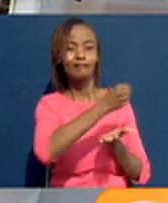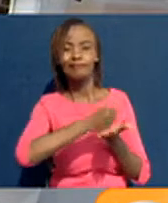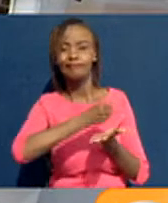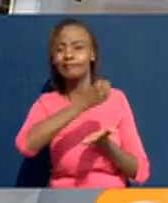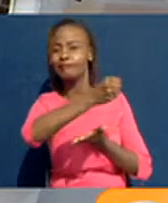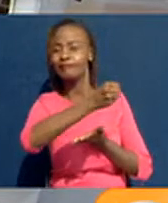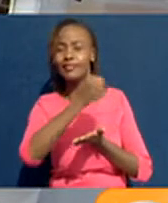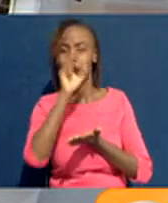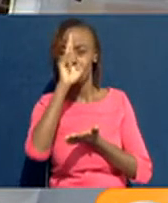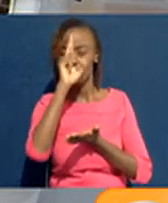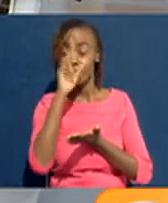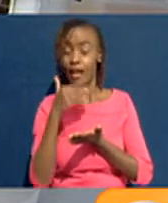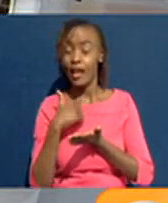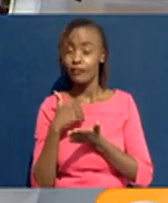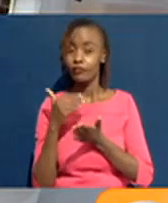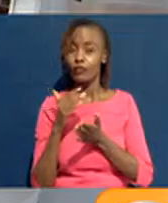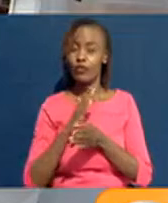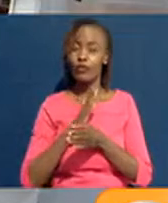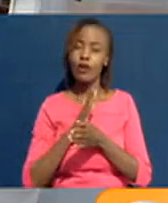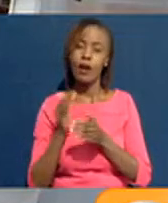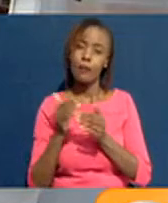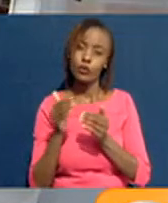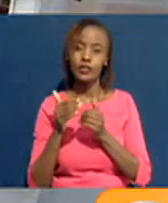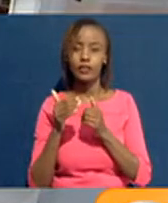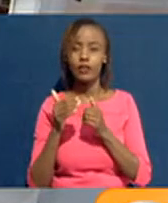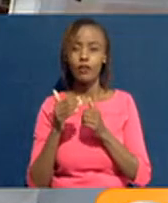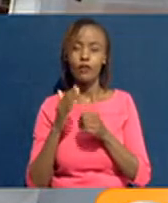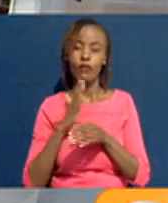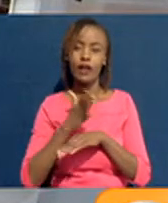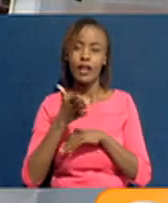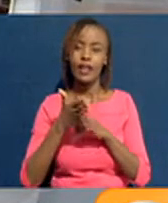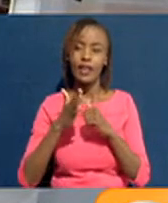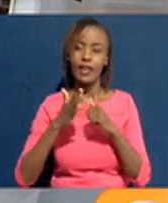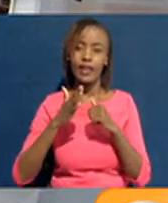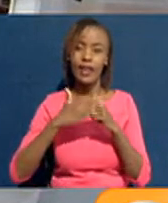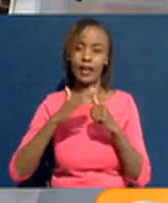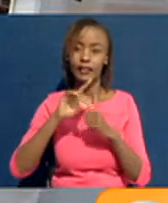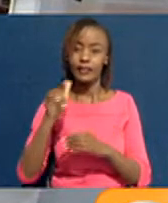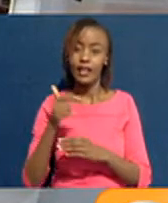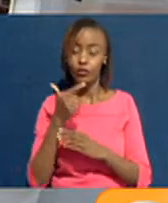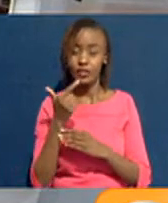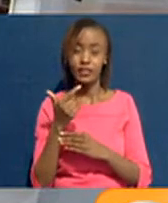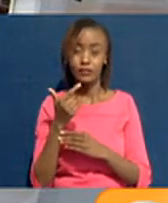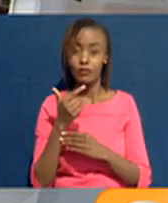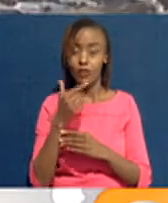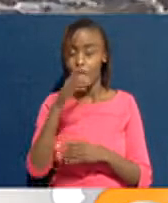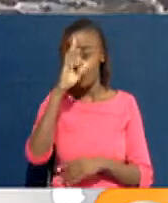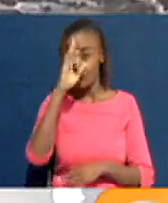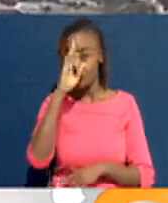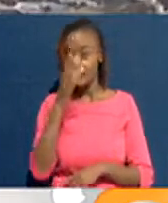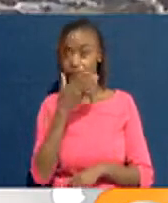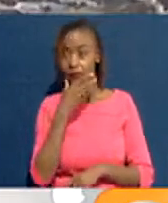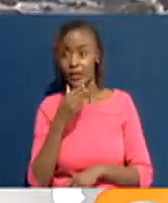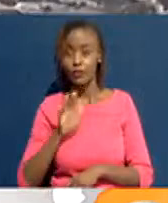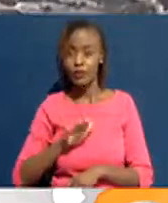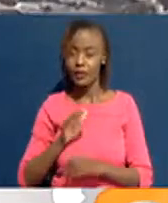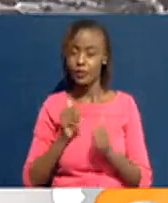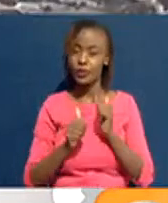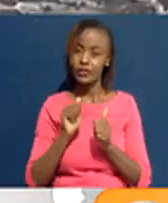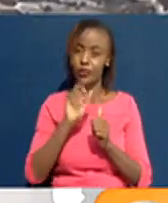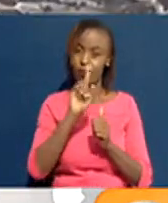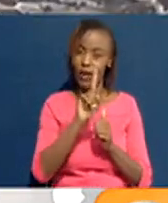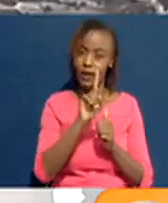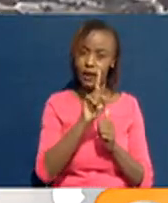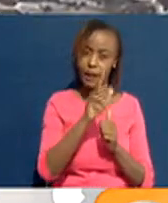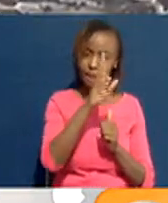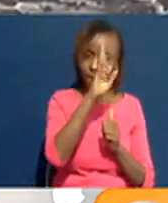about 109,000 police officers, of course, split between women and men. And that's a rate of about one police officer